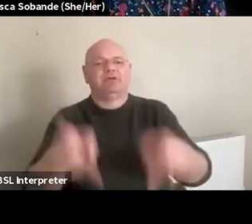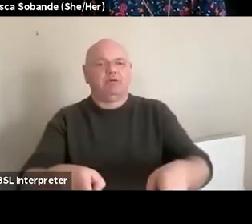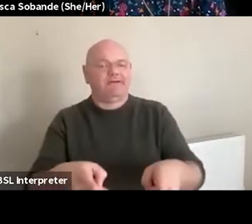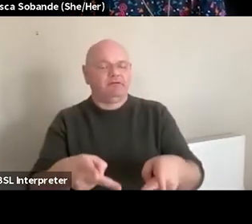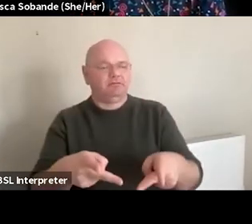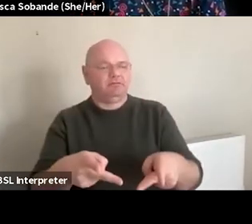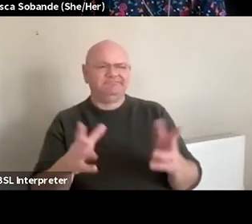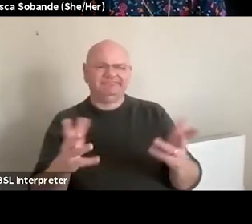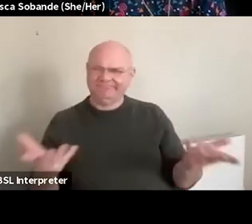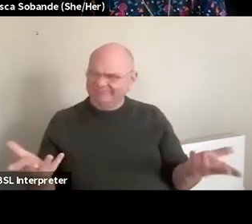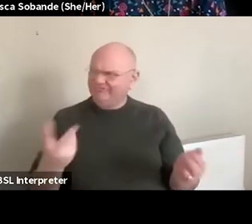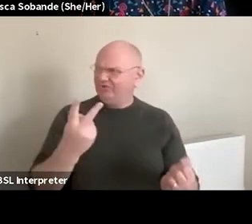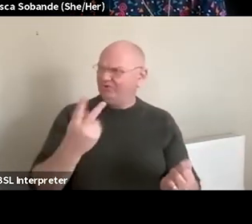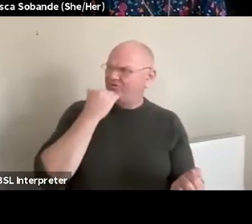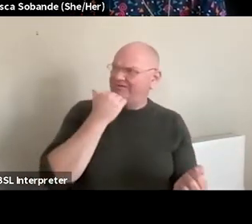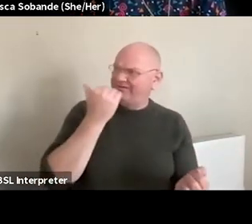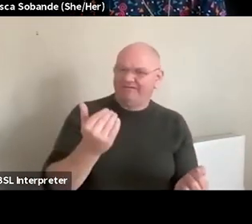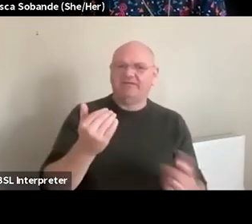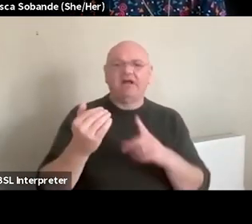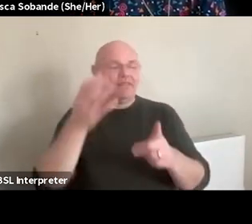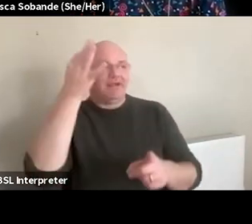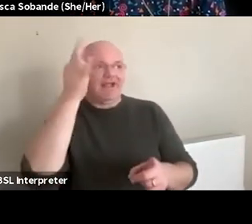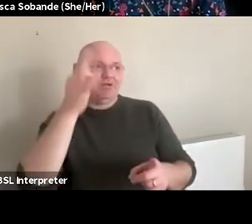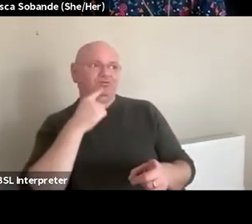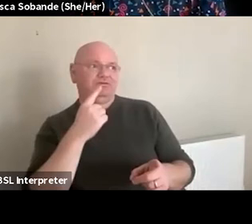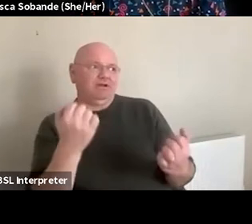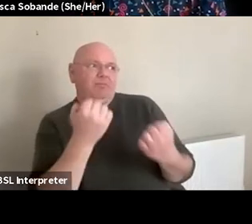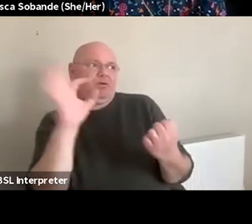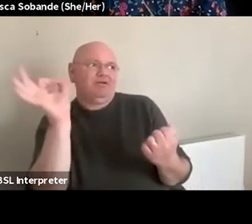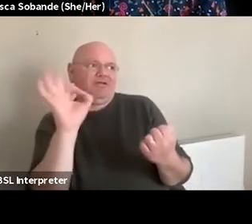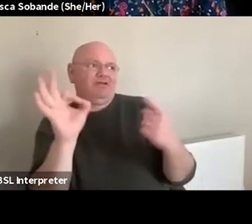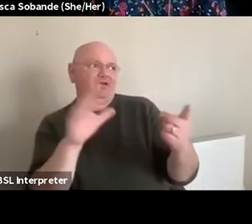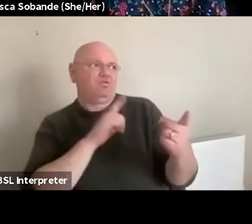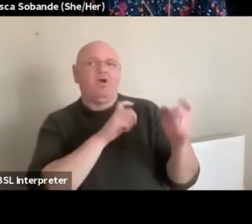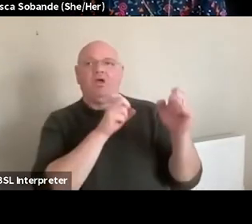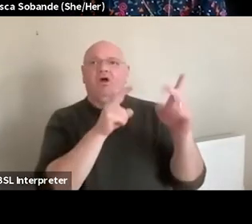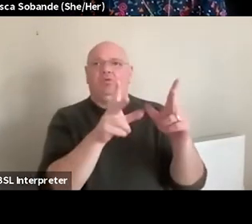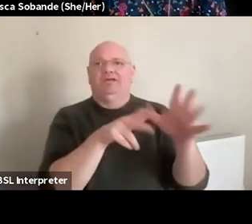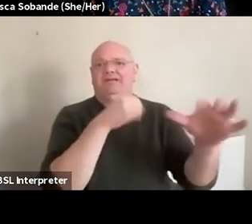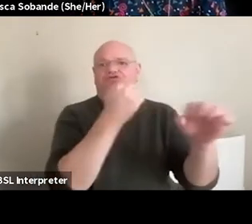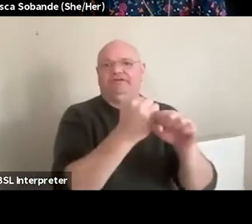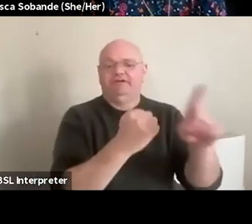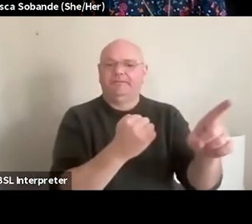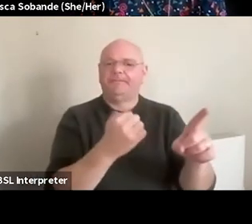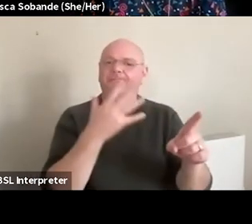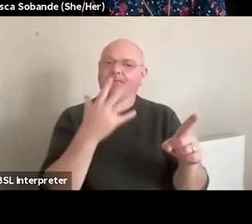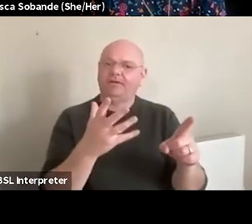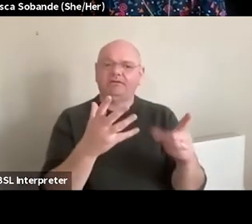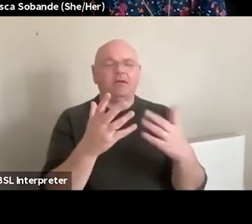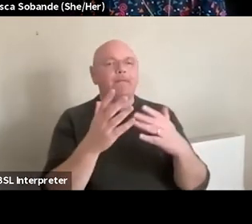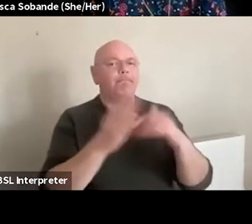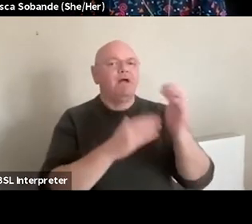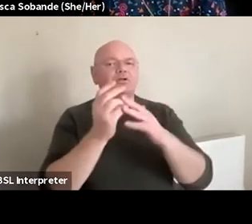power to act here, it's highways. So they ran a listening campaign, and they built relationships between those two institutions